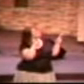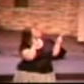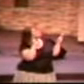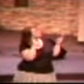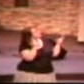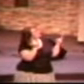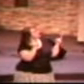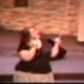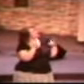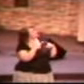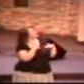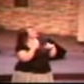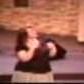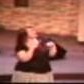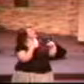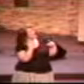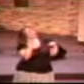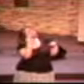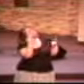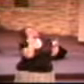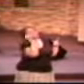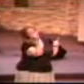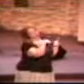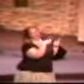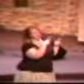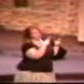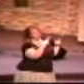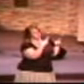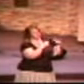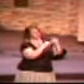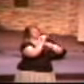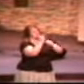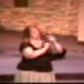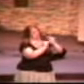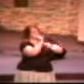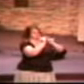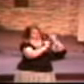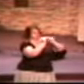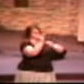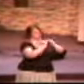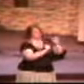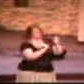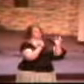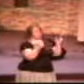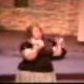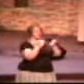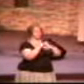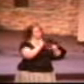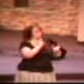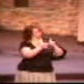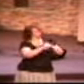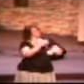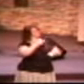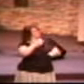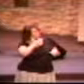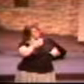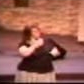been like to have seen the Golden Gate being built, and how that might change my